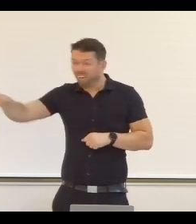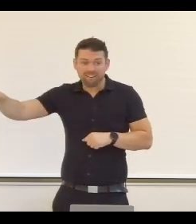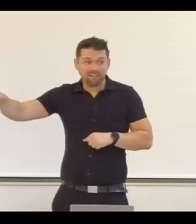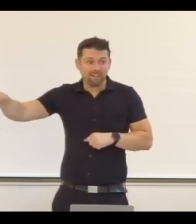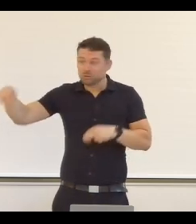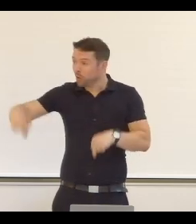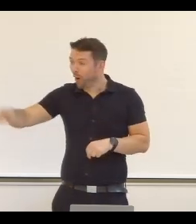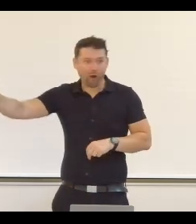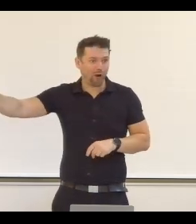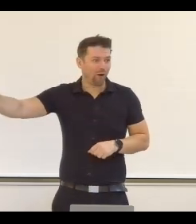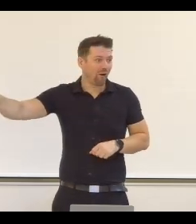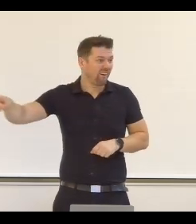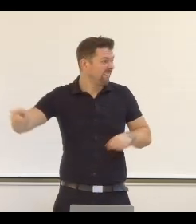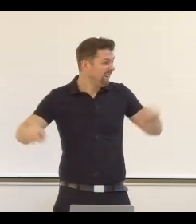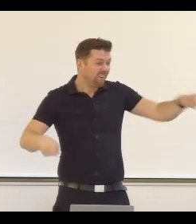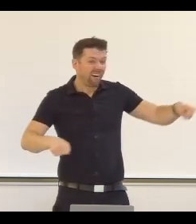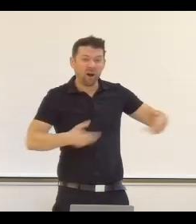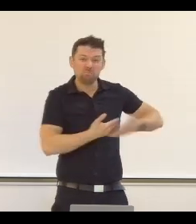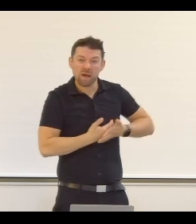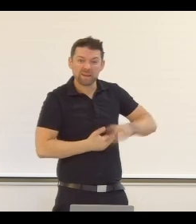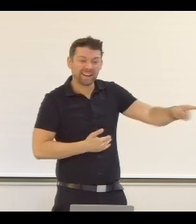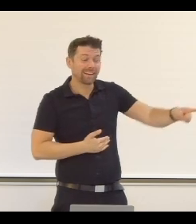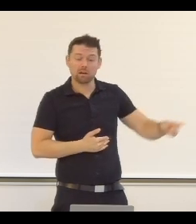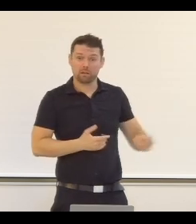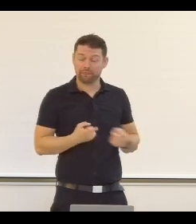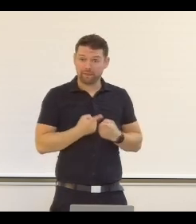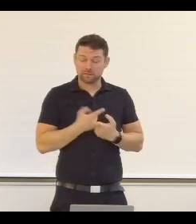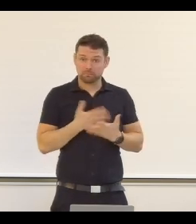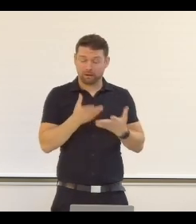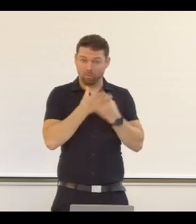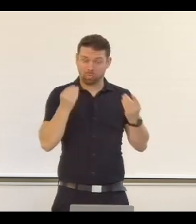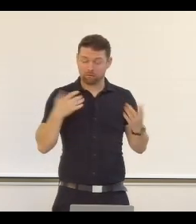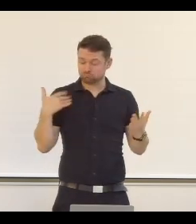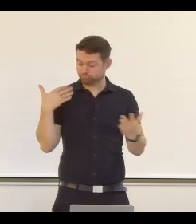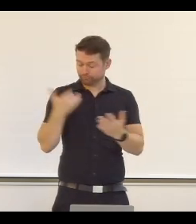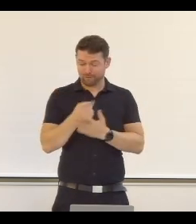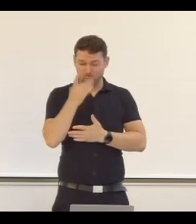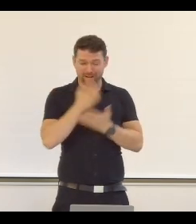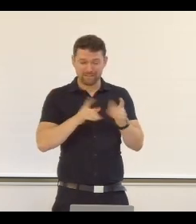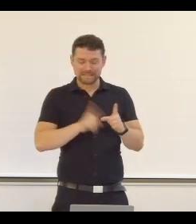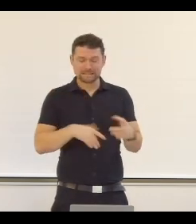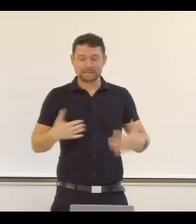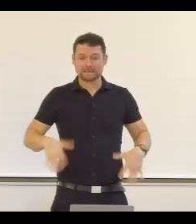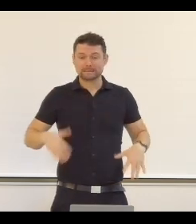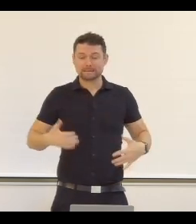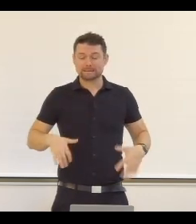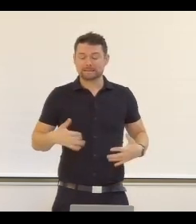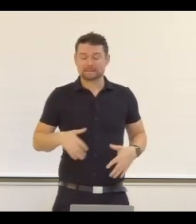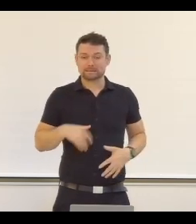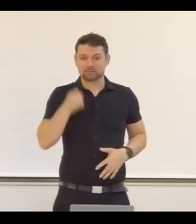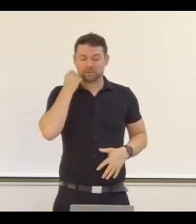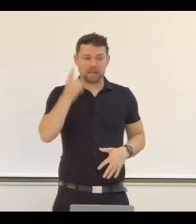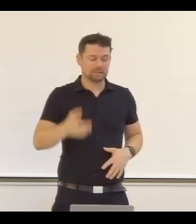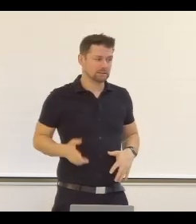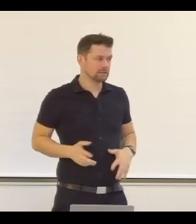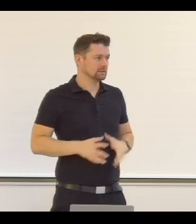a dog, look, a baby. Things that we didn't see for a year and a half. We didn't even realize that we were missing them. And I